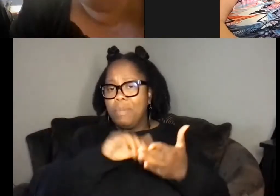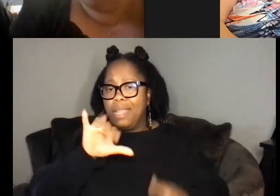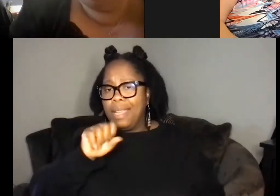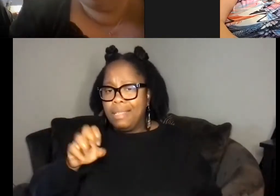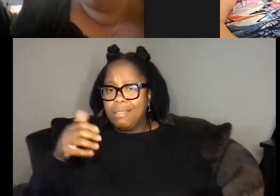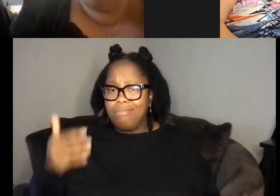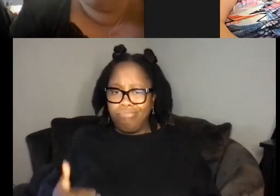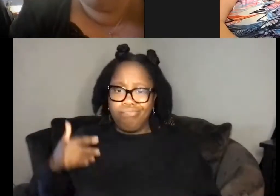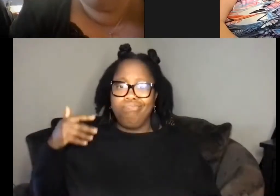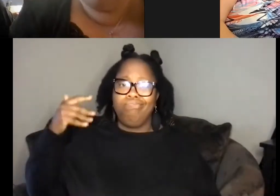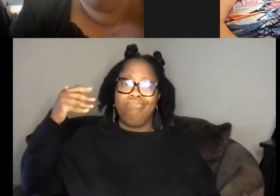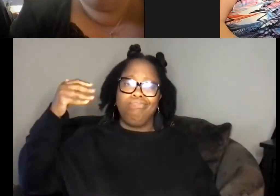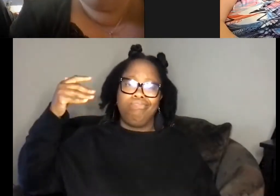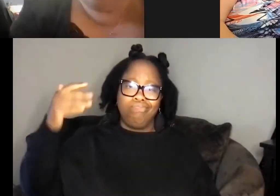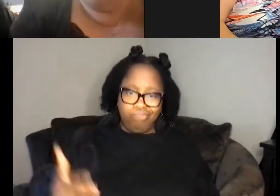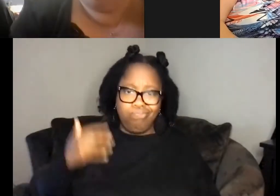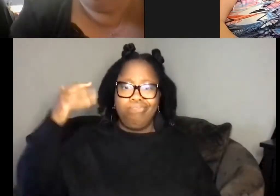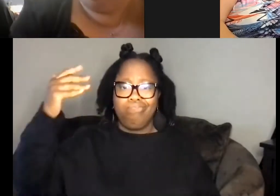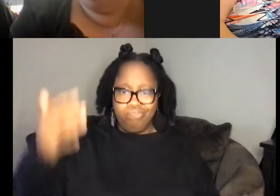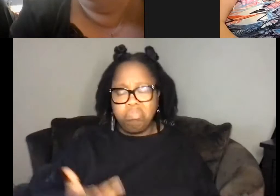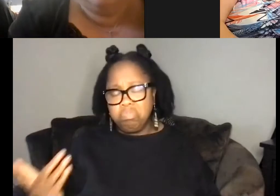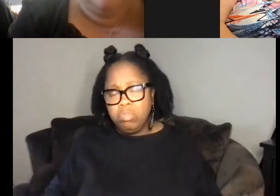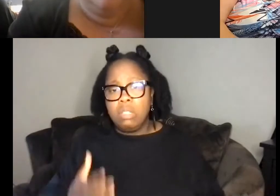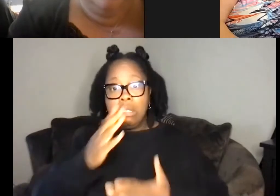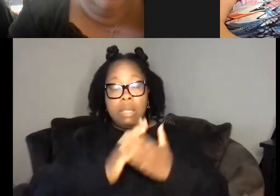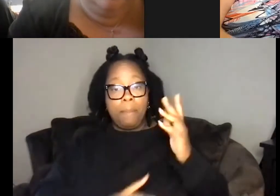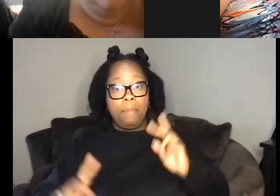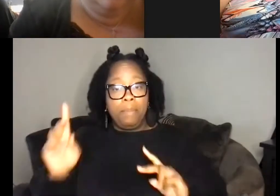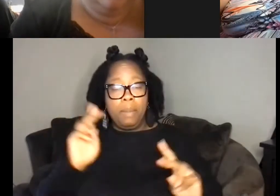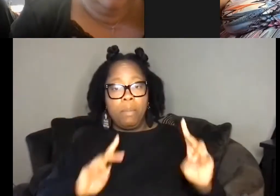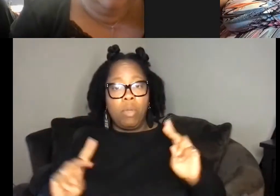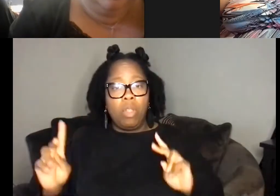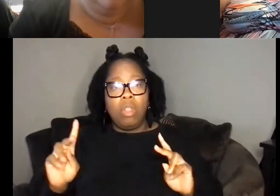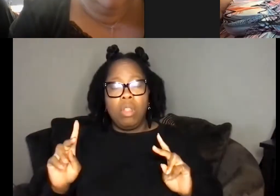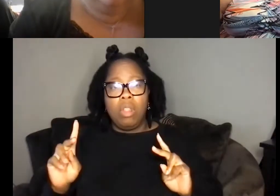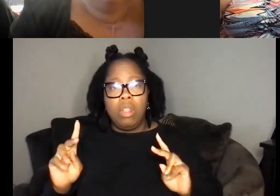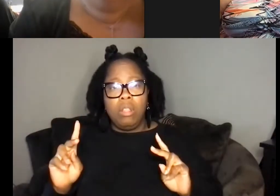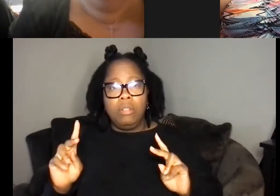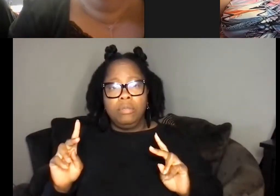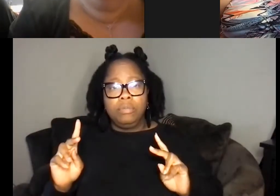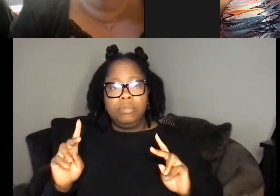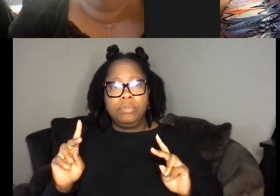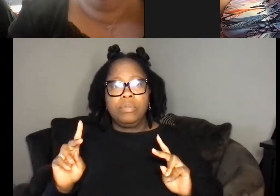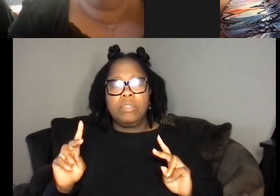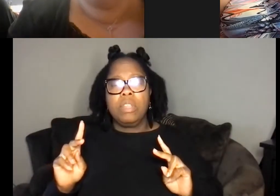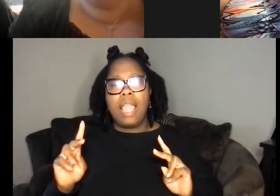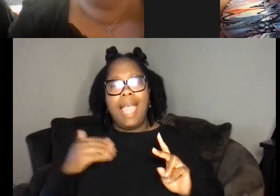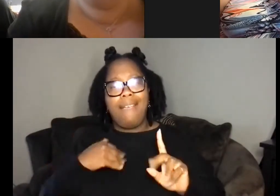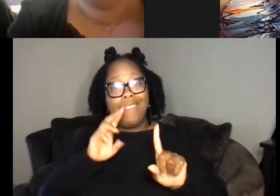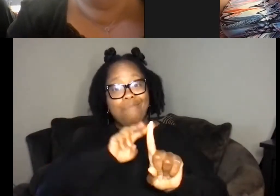also some folks who are coming at weight from the weight loss